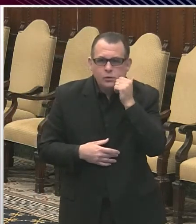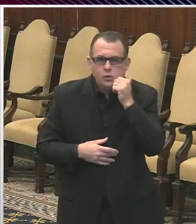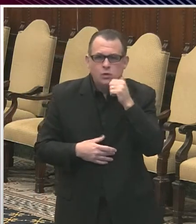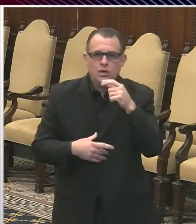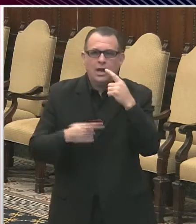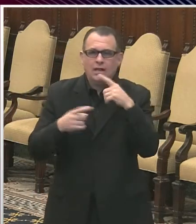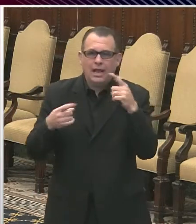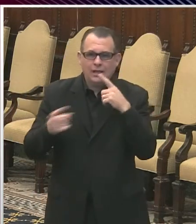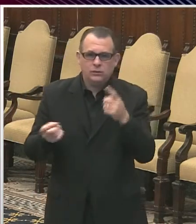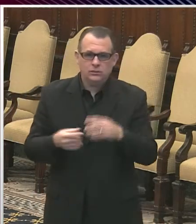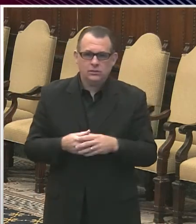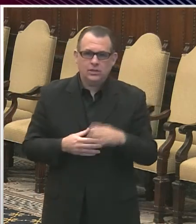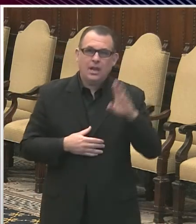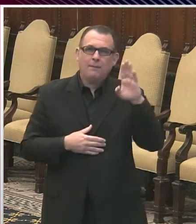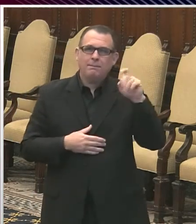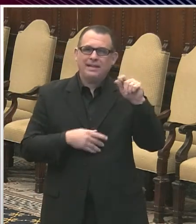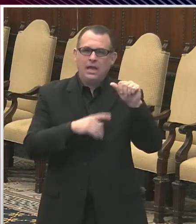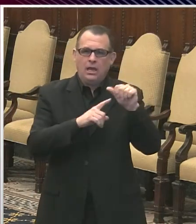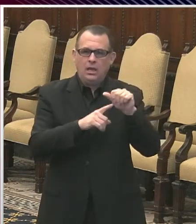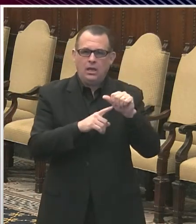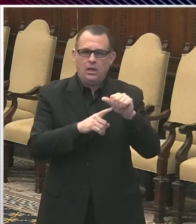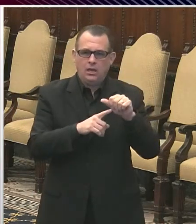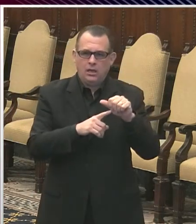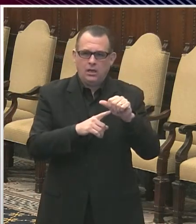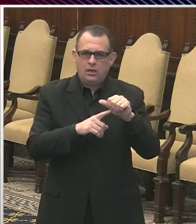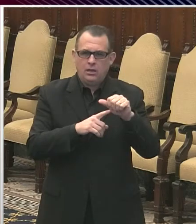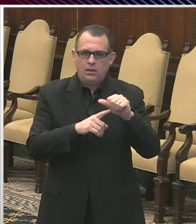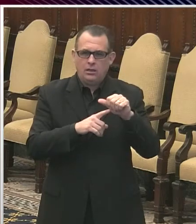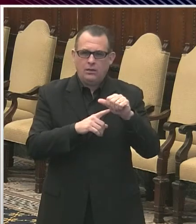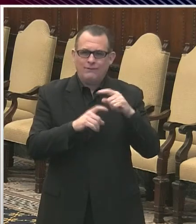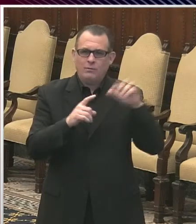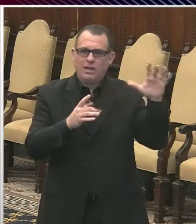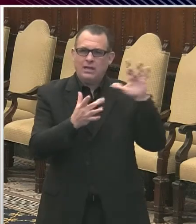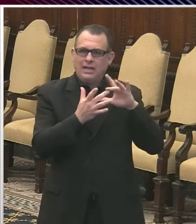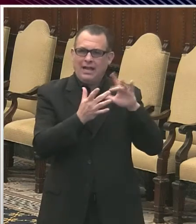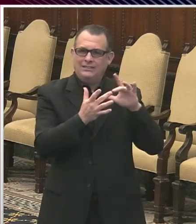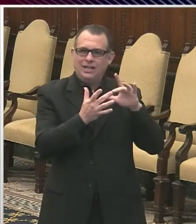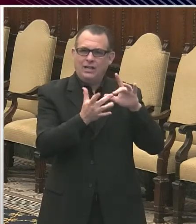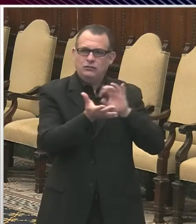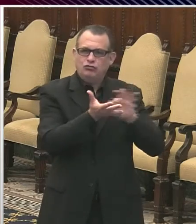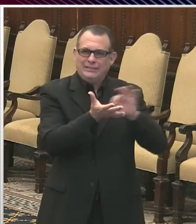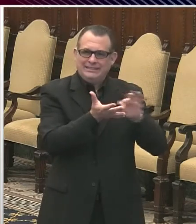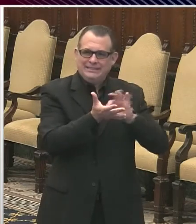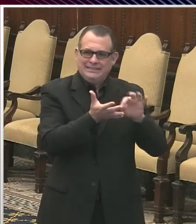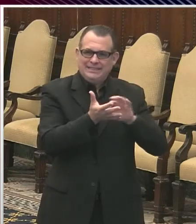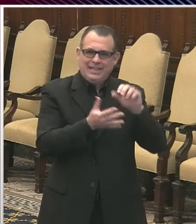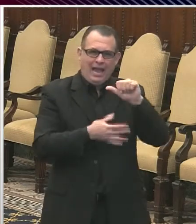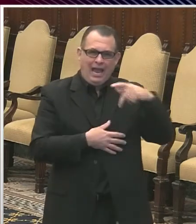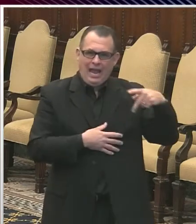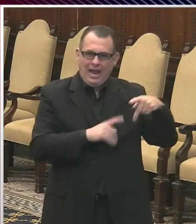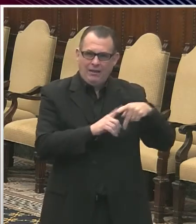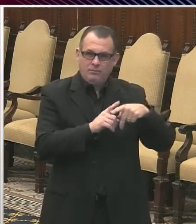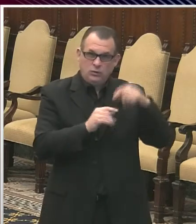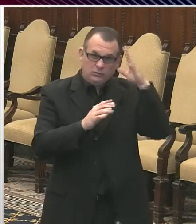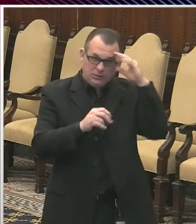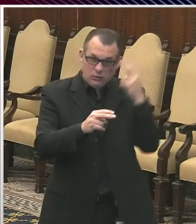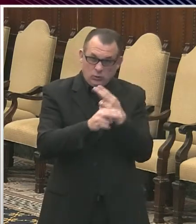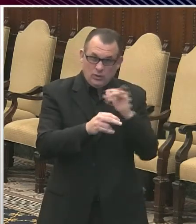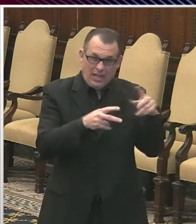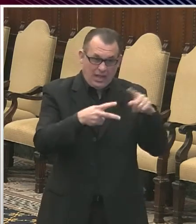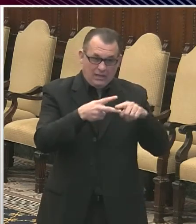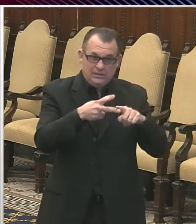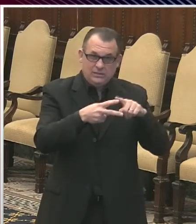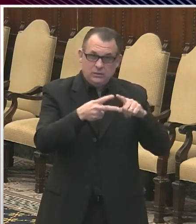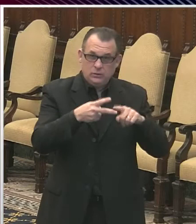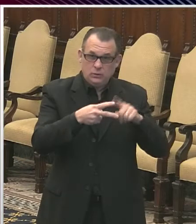beta phases over of their contact tracing app. Would you expect to be able to use that in a